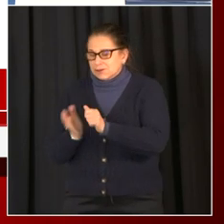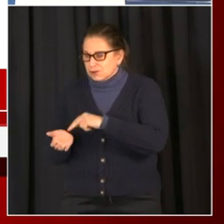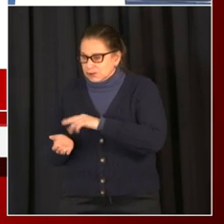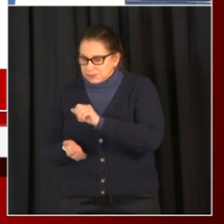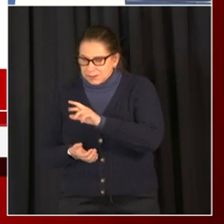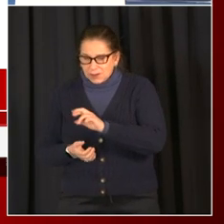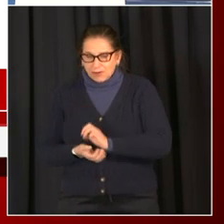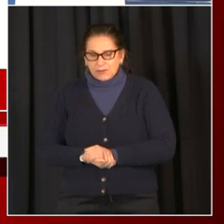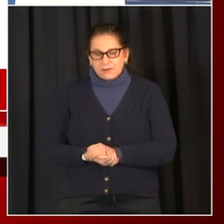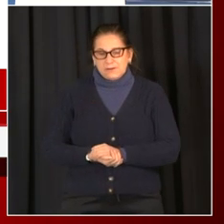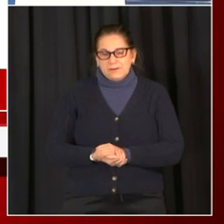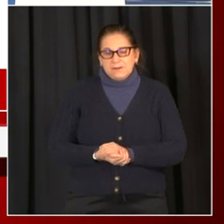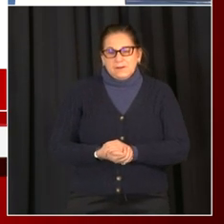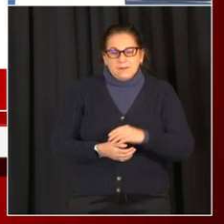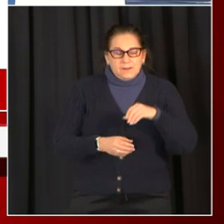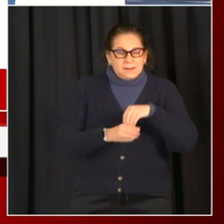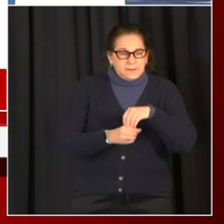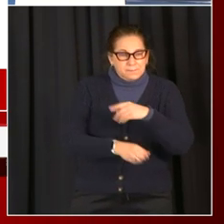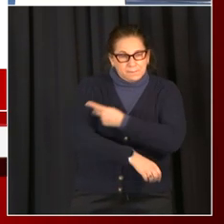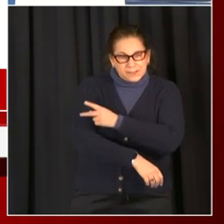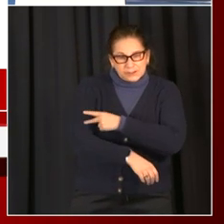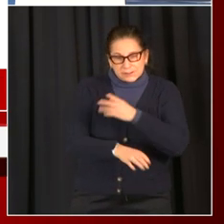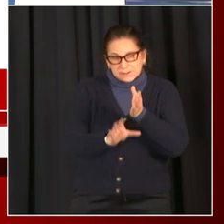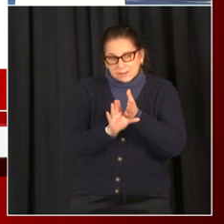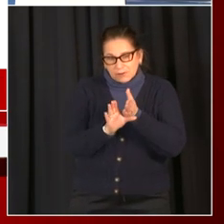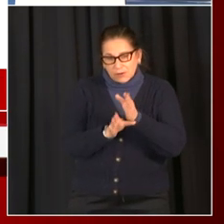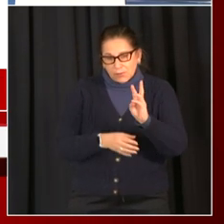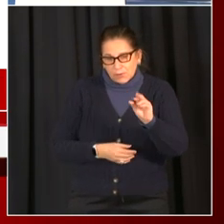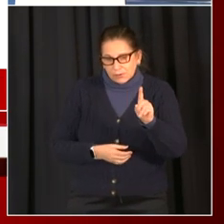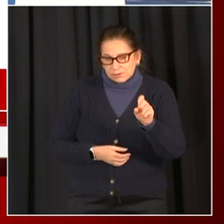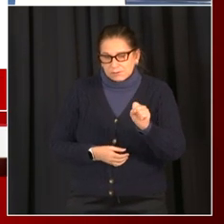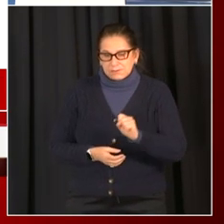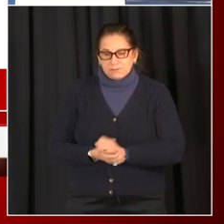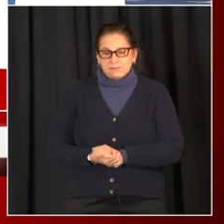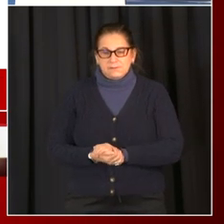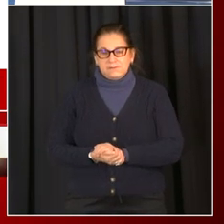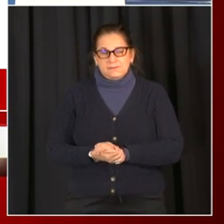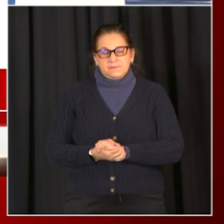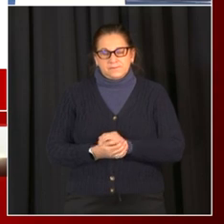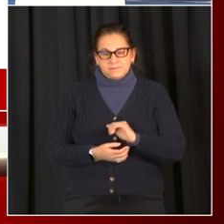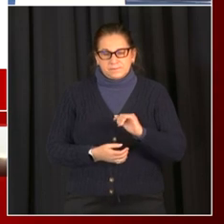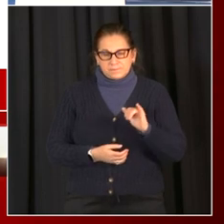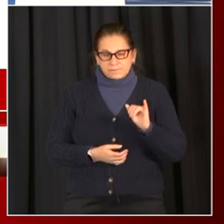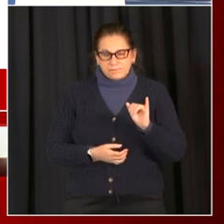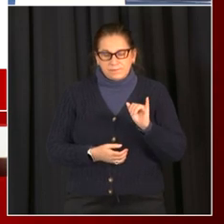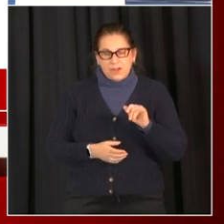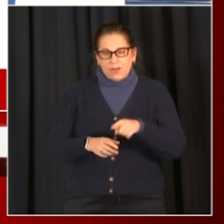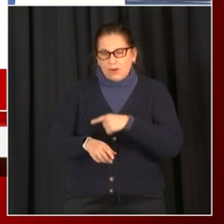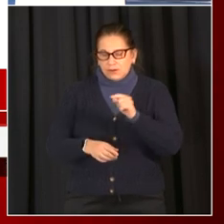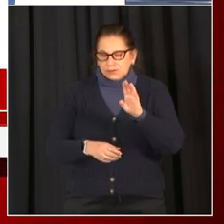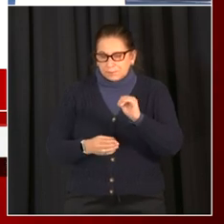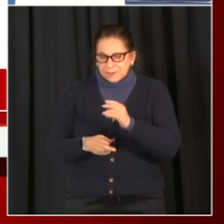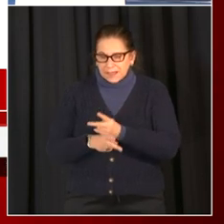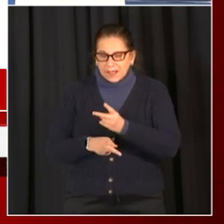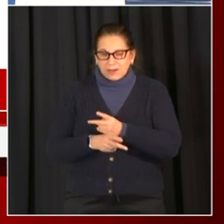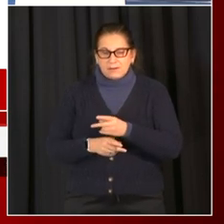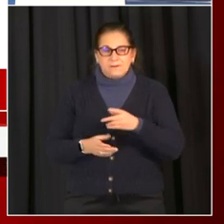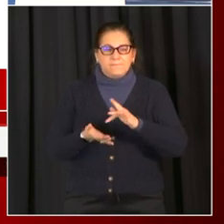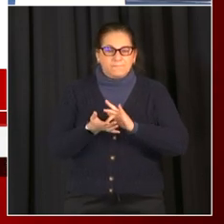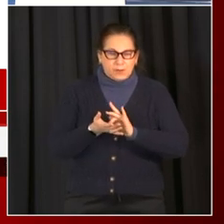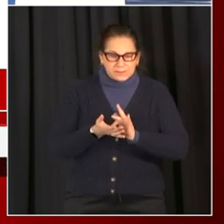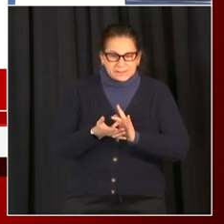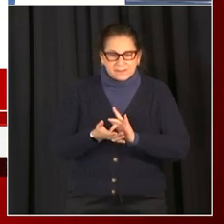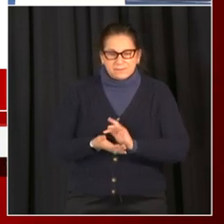patients that are there for a long time, considering them as long-term care residents. And through the pharmacies and the federally qualified health